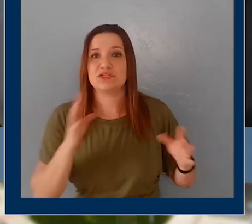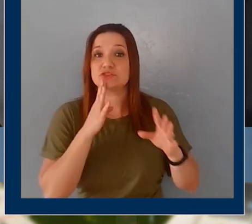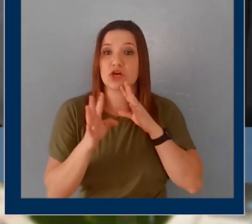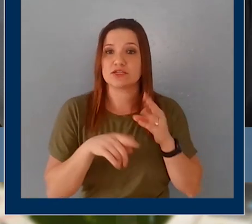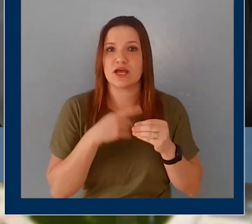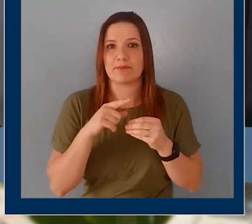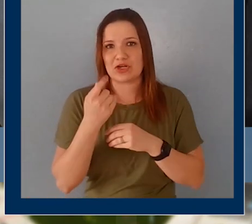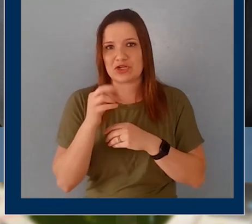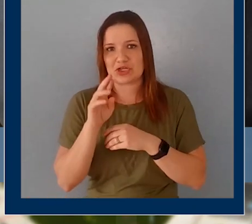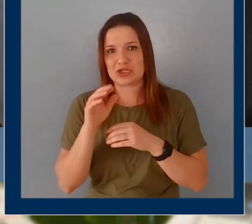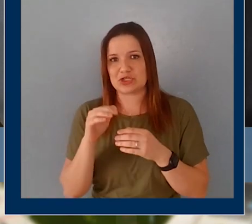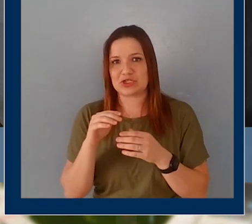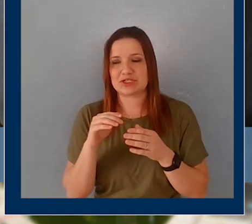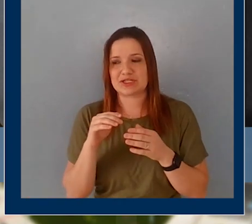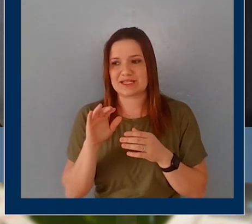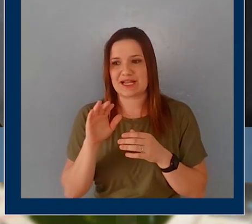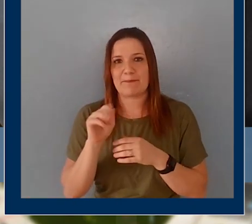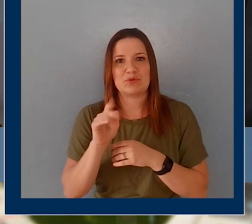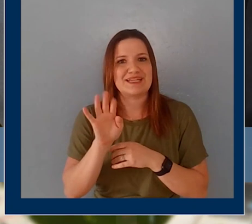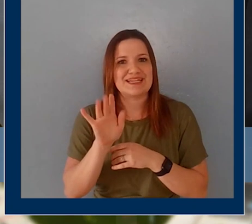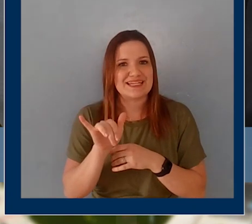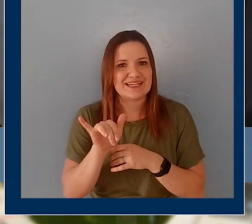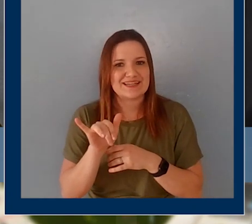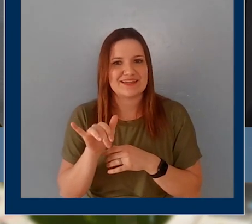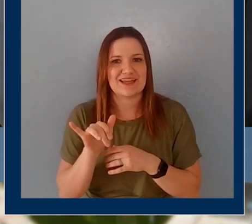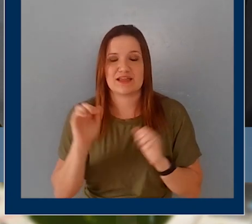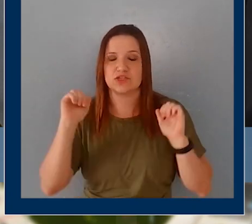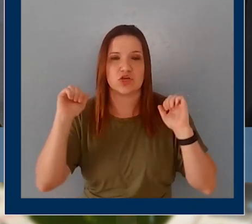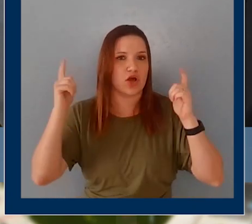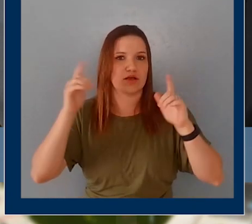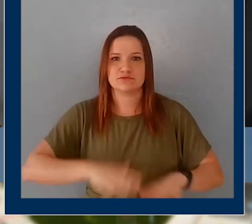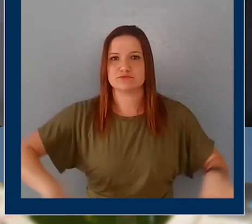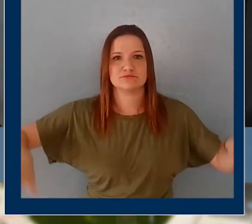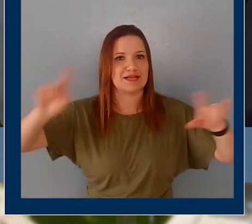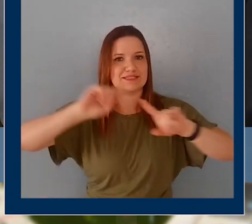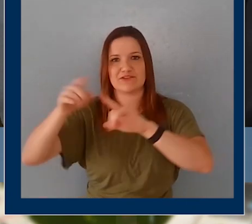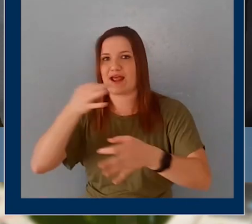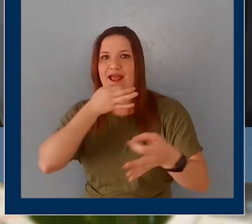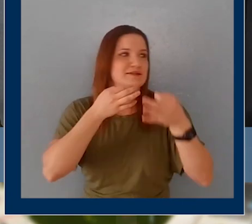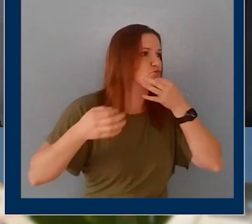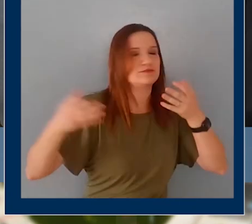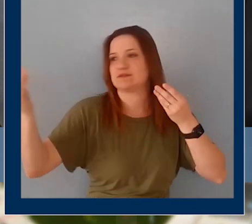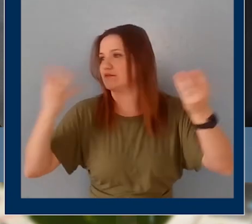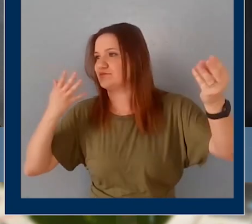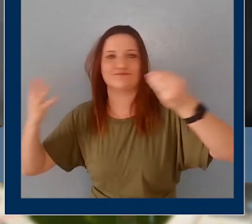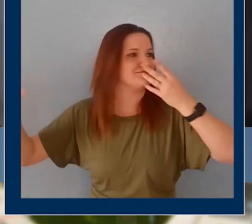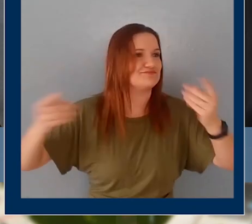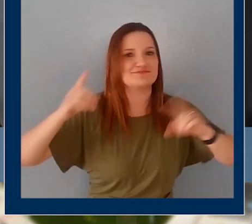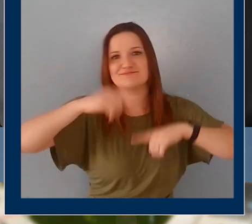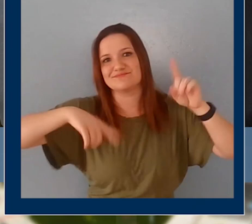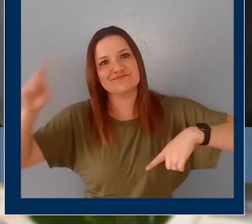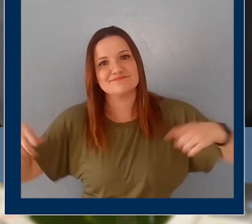the board. All different experts, say different things about it. So I really don't know. I think one of the things that's a bit